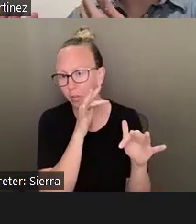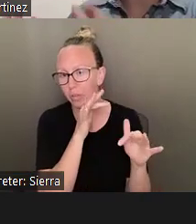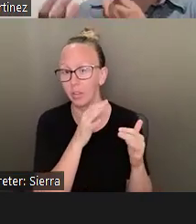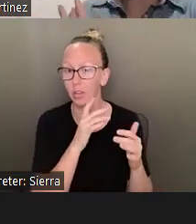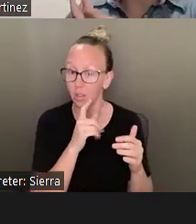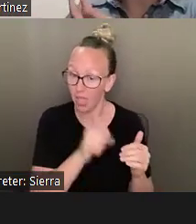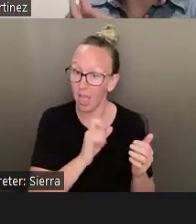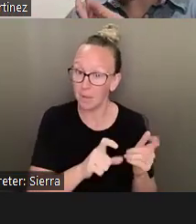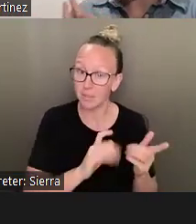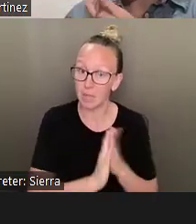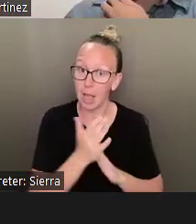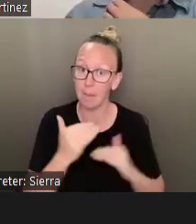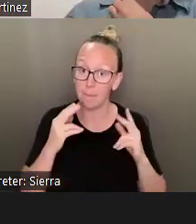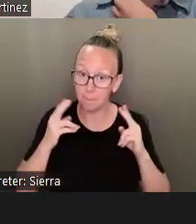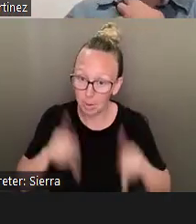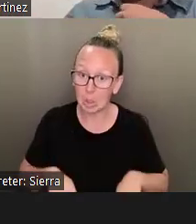person for it to be valuable?